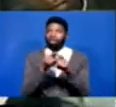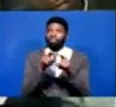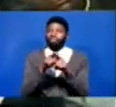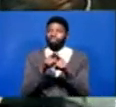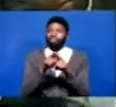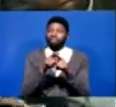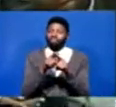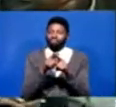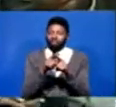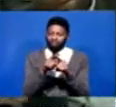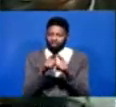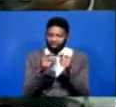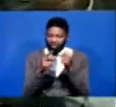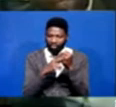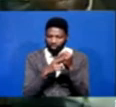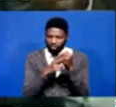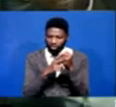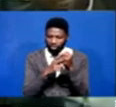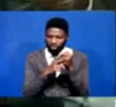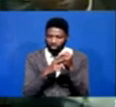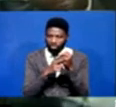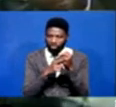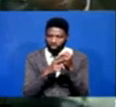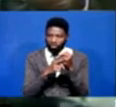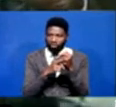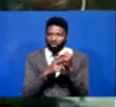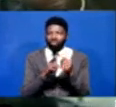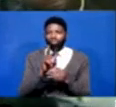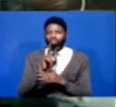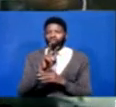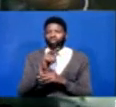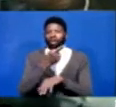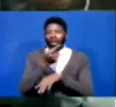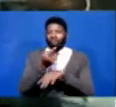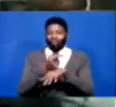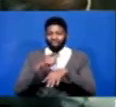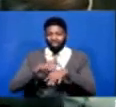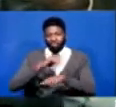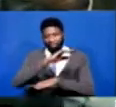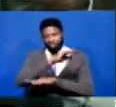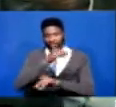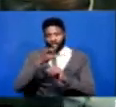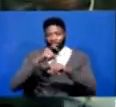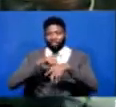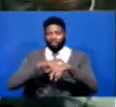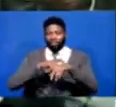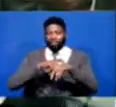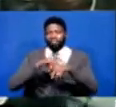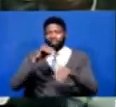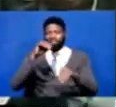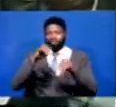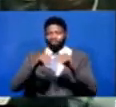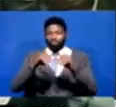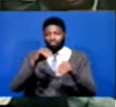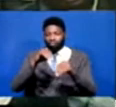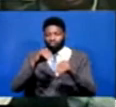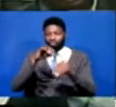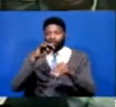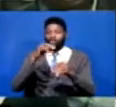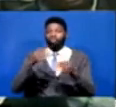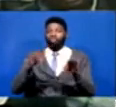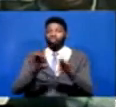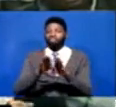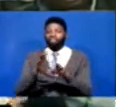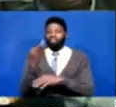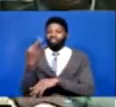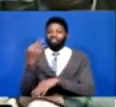70, is it 72? For 72 hours by evening since the poll closed, and that means 3 days. He